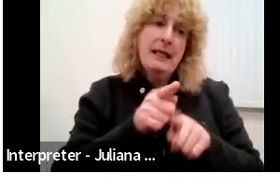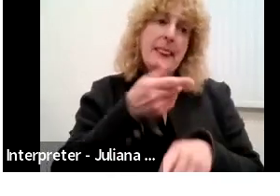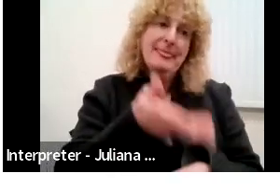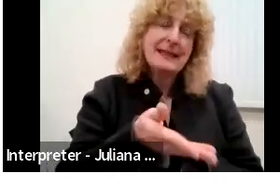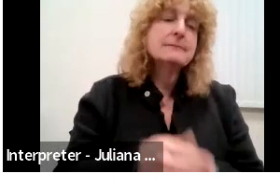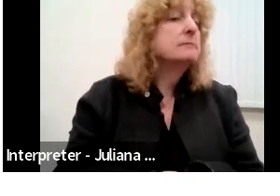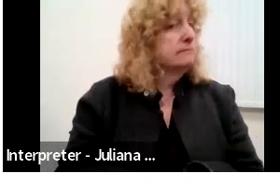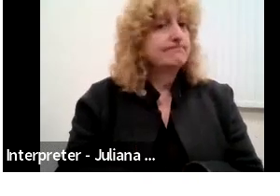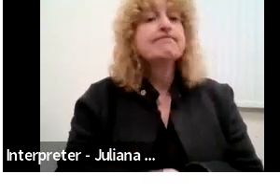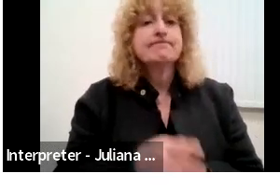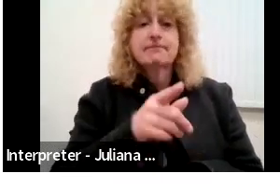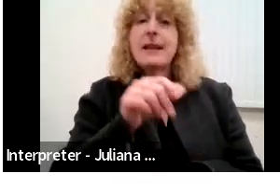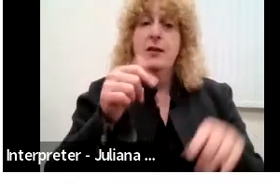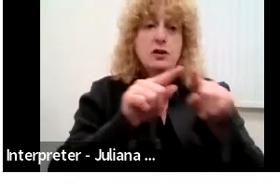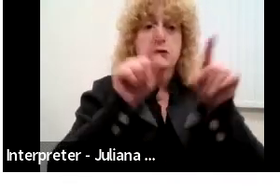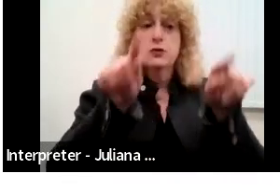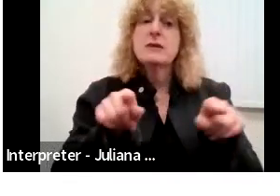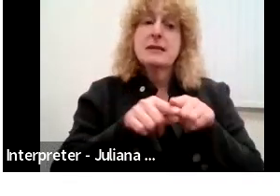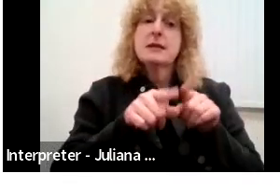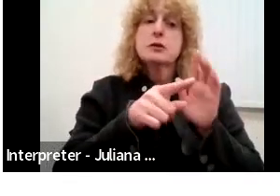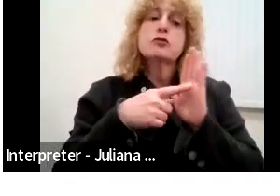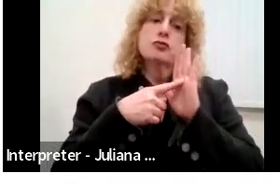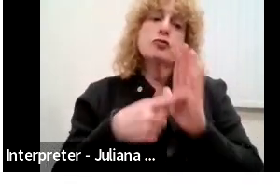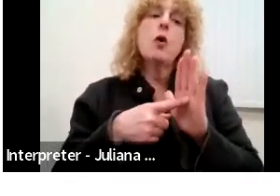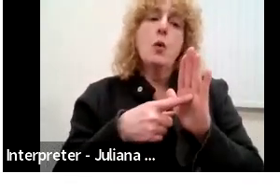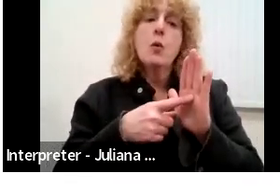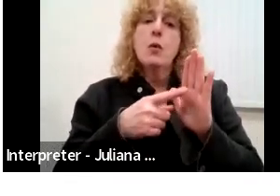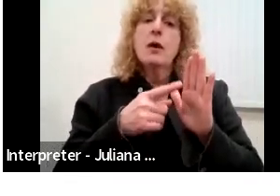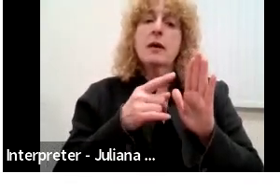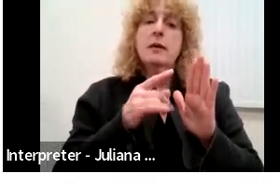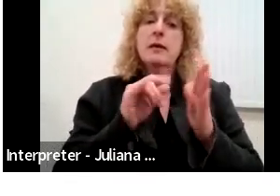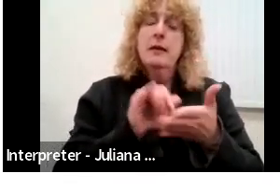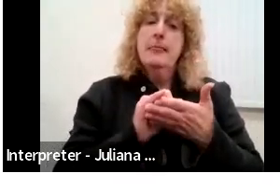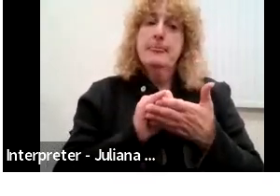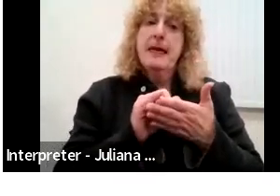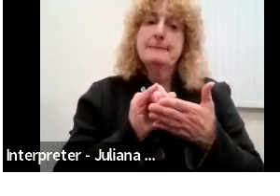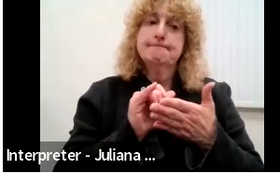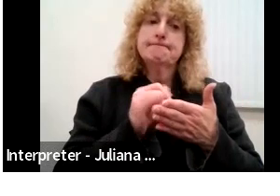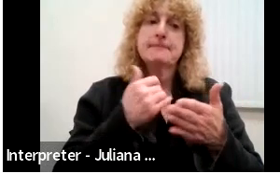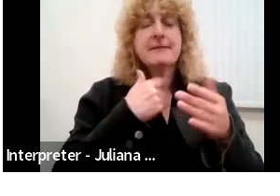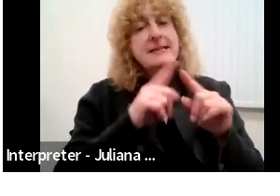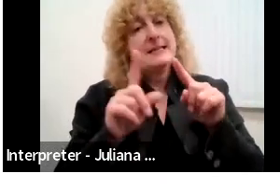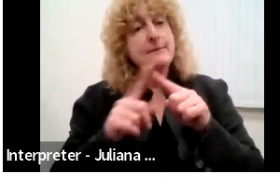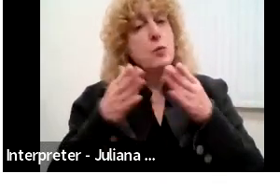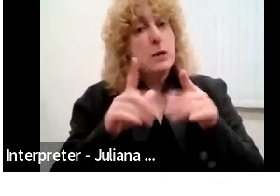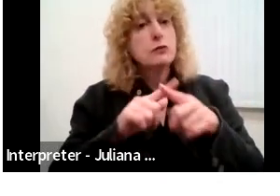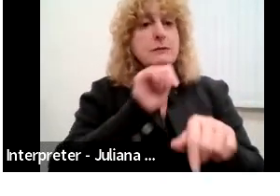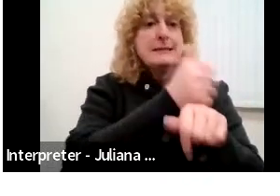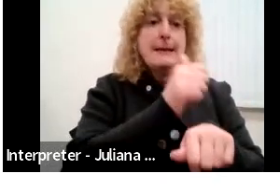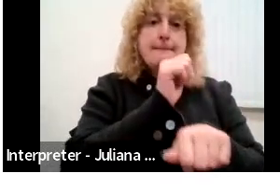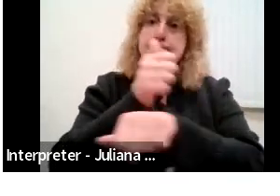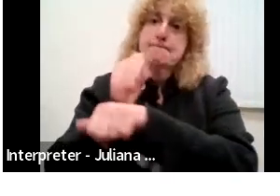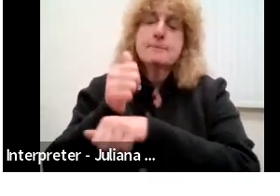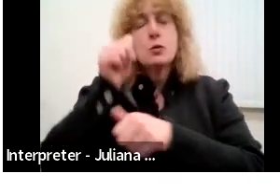And this is just another screen showing that there are different ways to set up reminders and